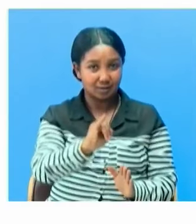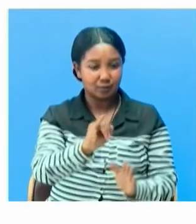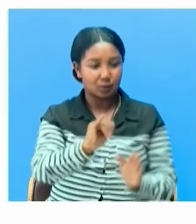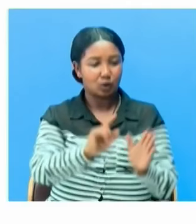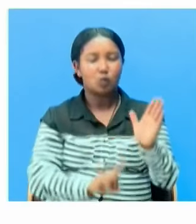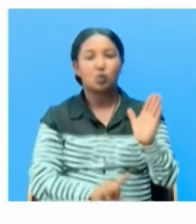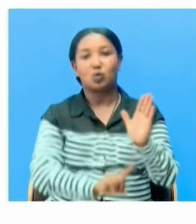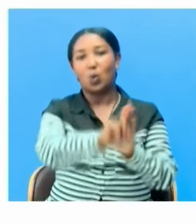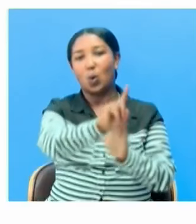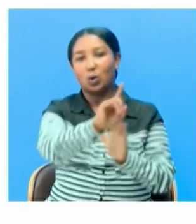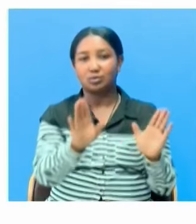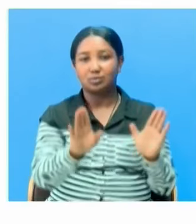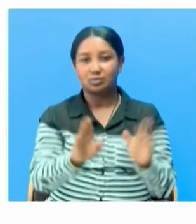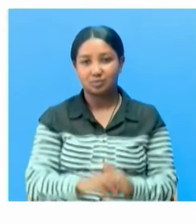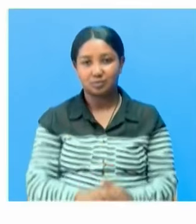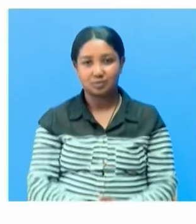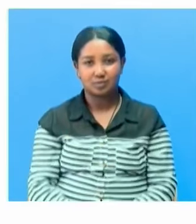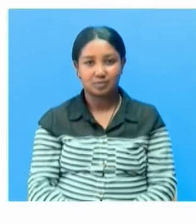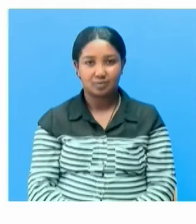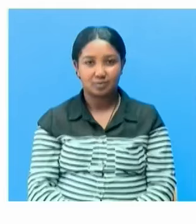tall.